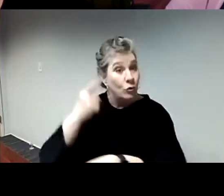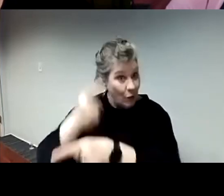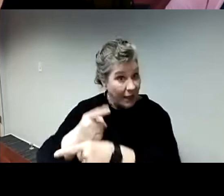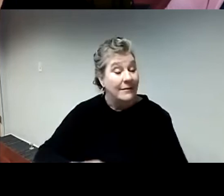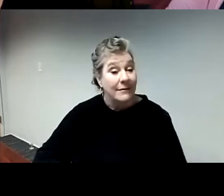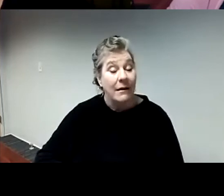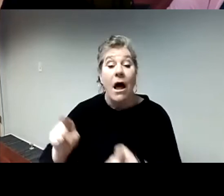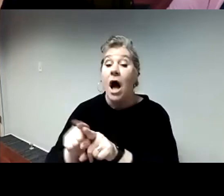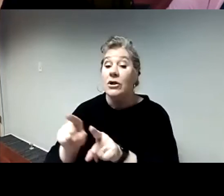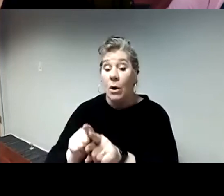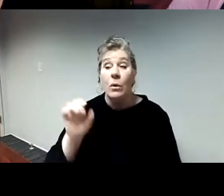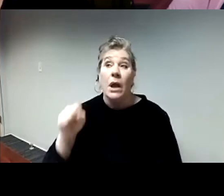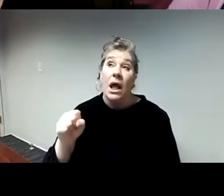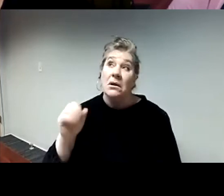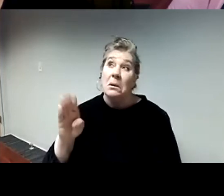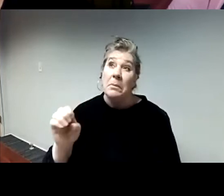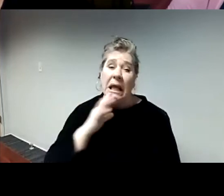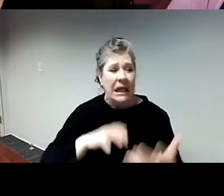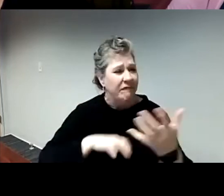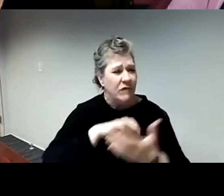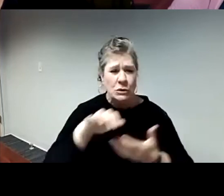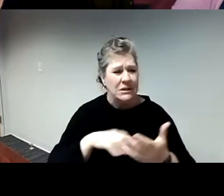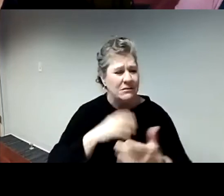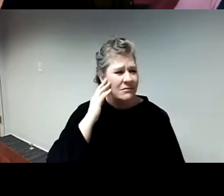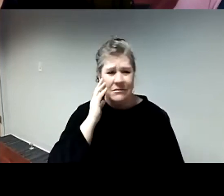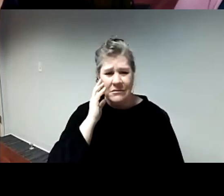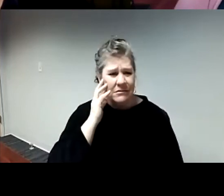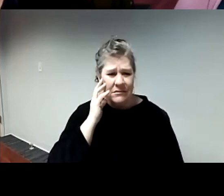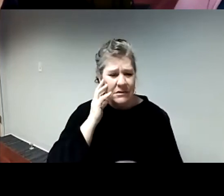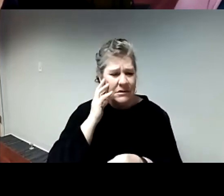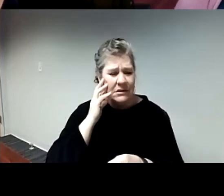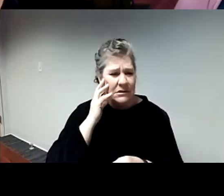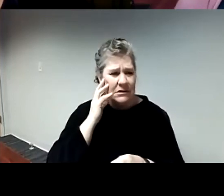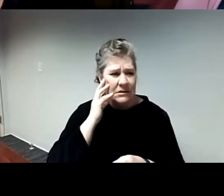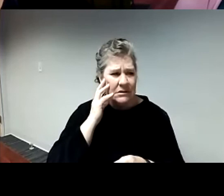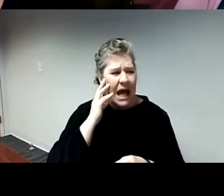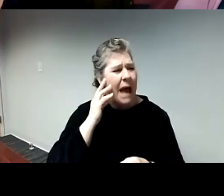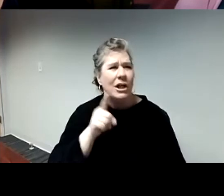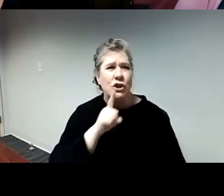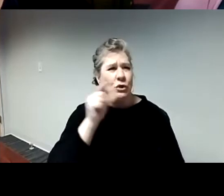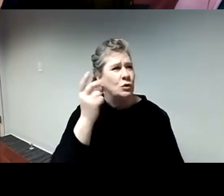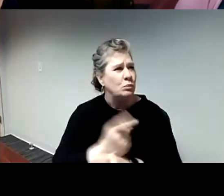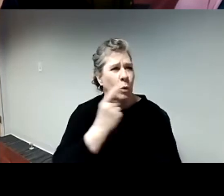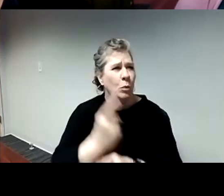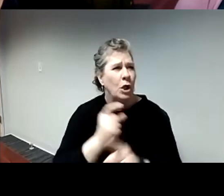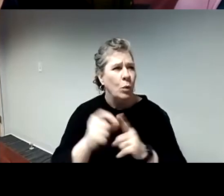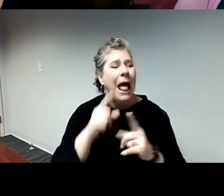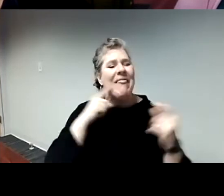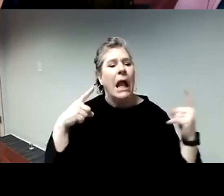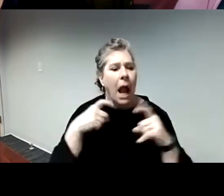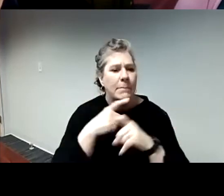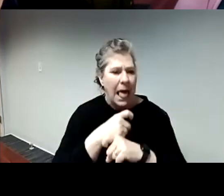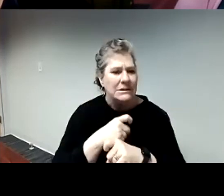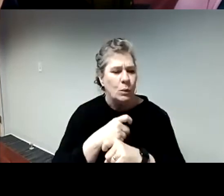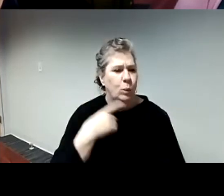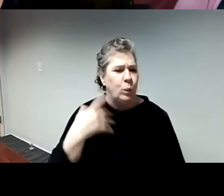also really, it can be really confusing. I don't even know if confusing is the right word, but complex to discuss, because